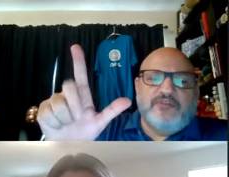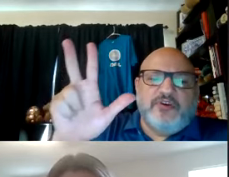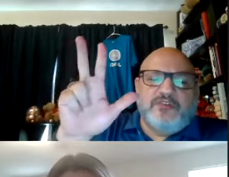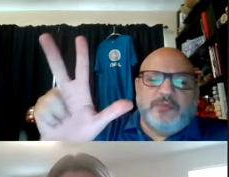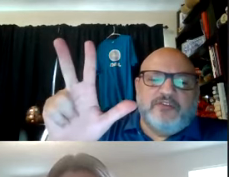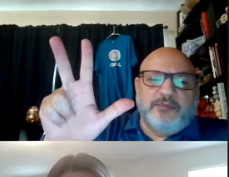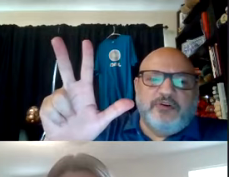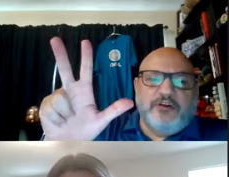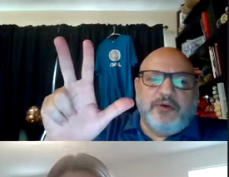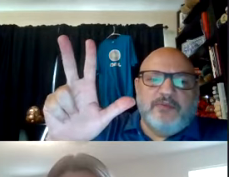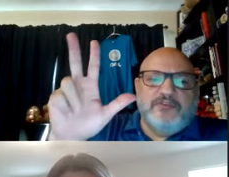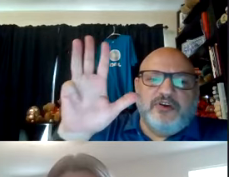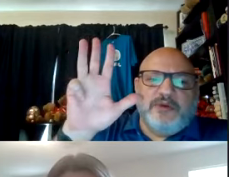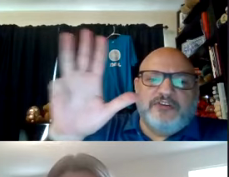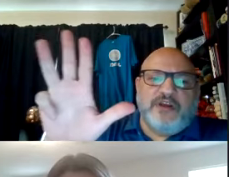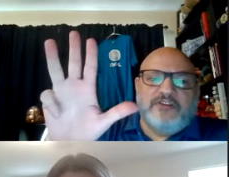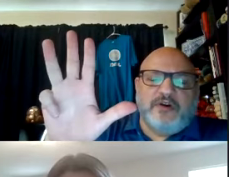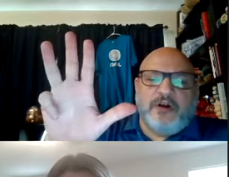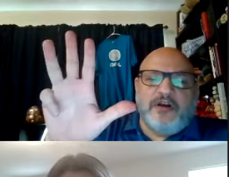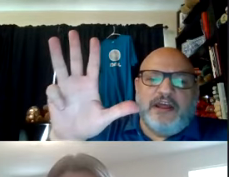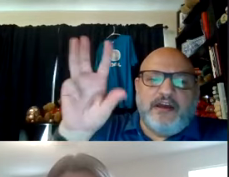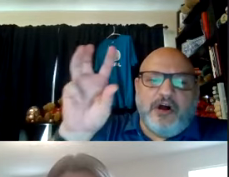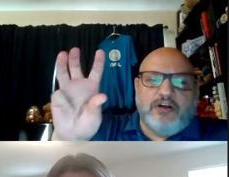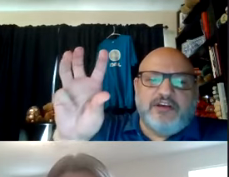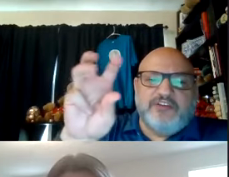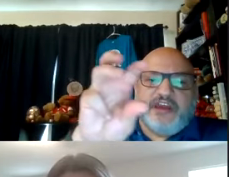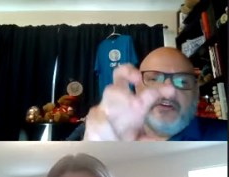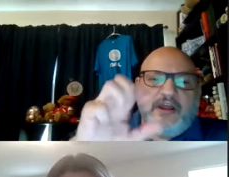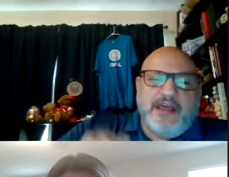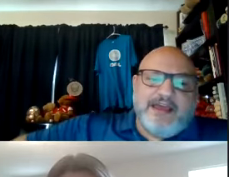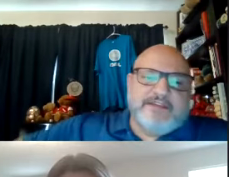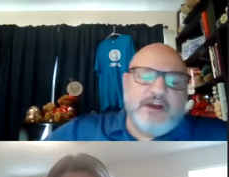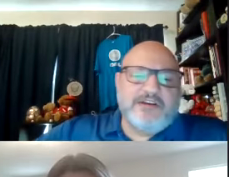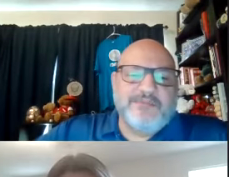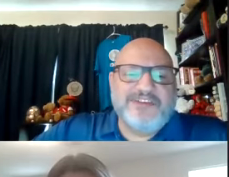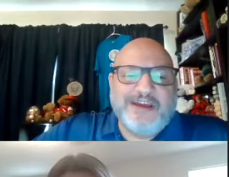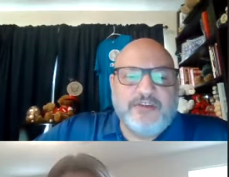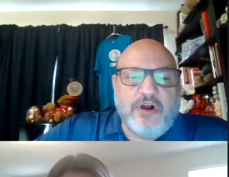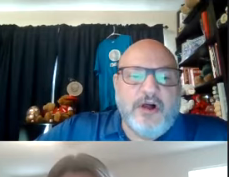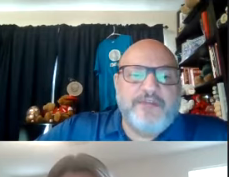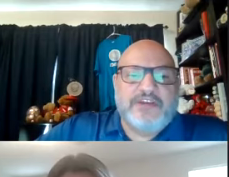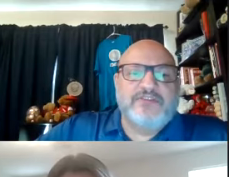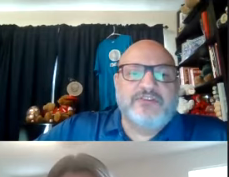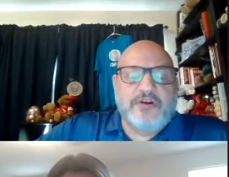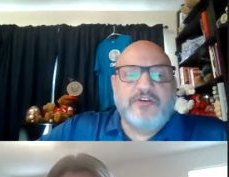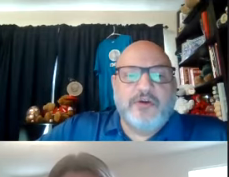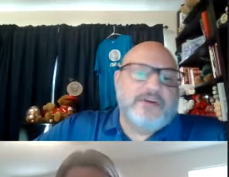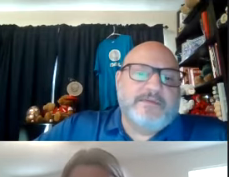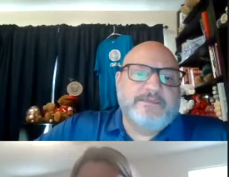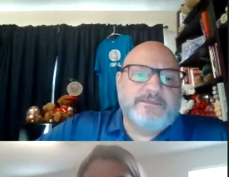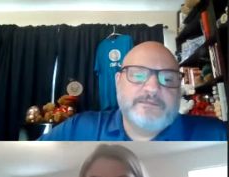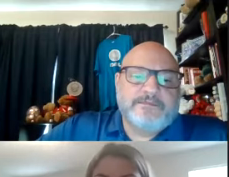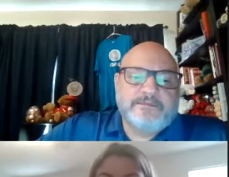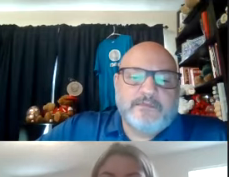of the ribosome, the small subunit of the ribosome, and the transfer RNA all come together, and they all come together on the start